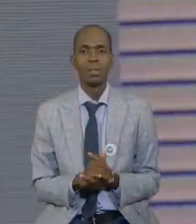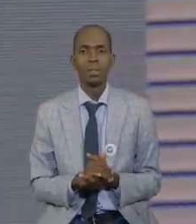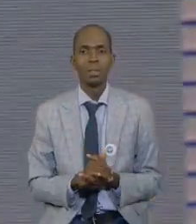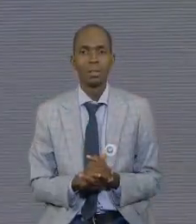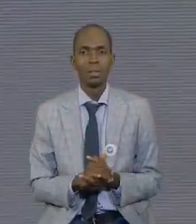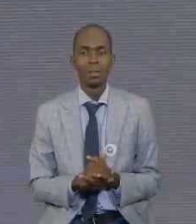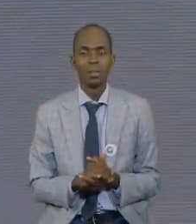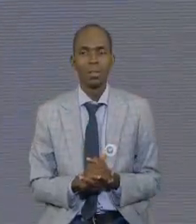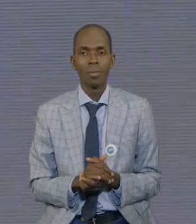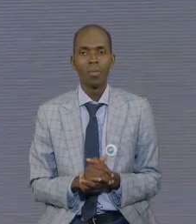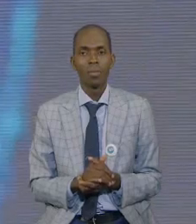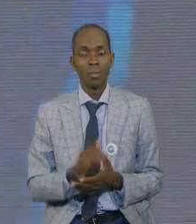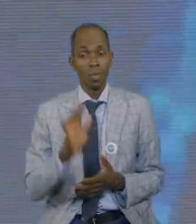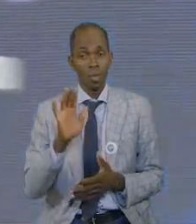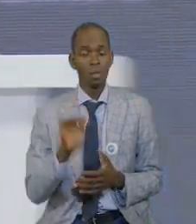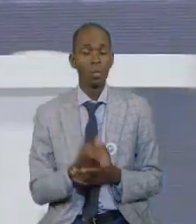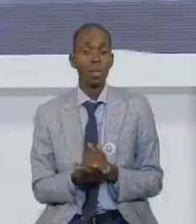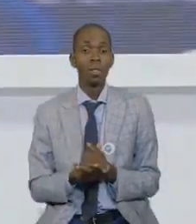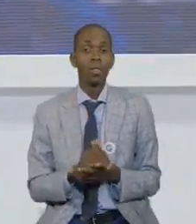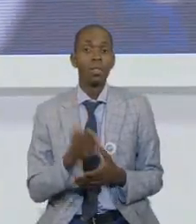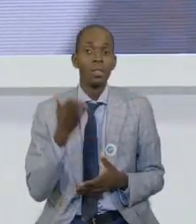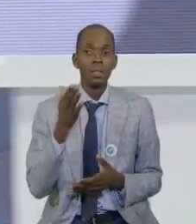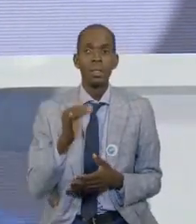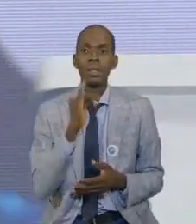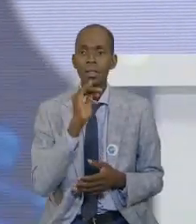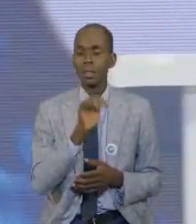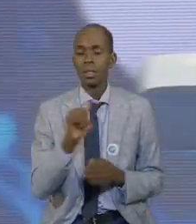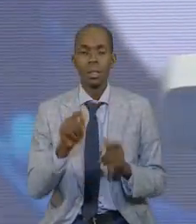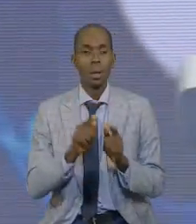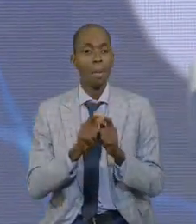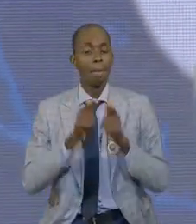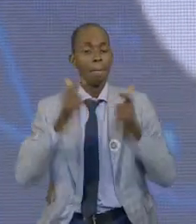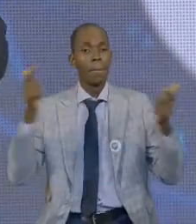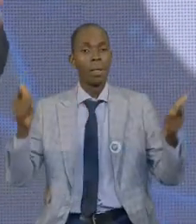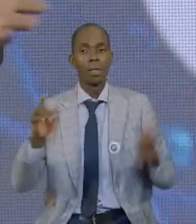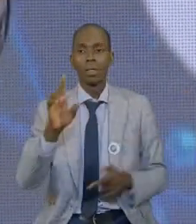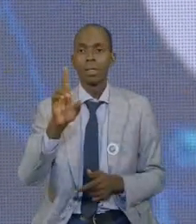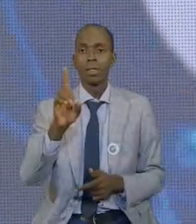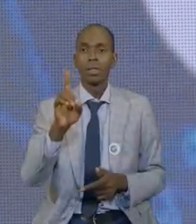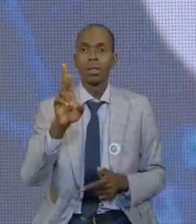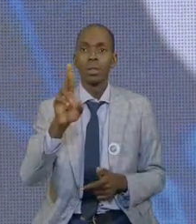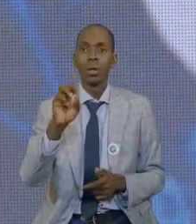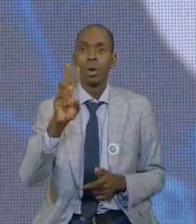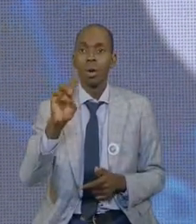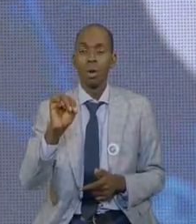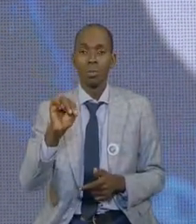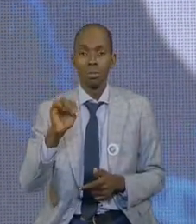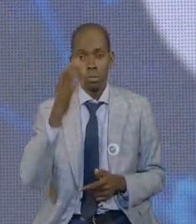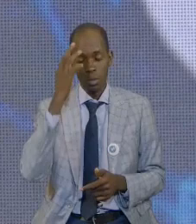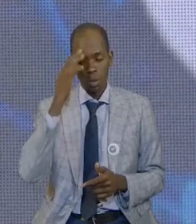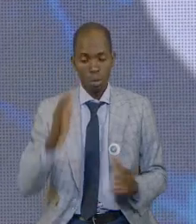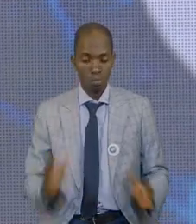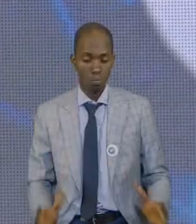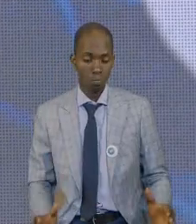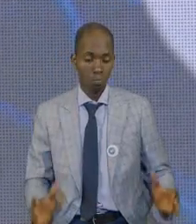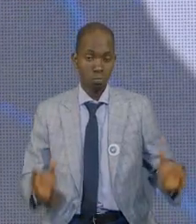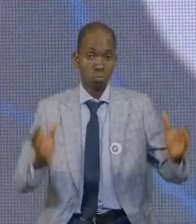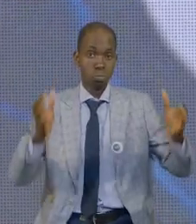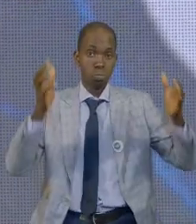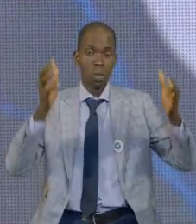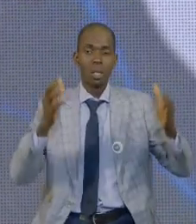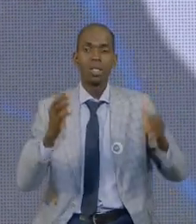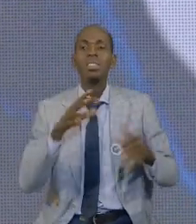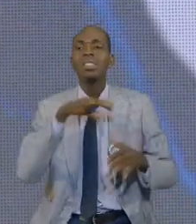you know there is a big draw and he puts dirty water in